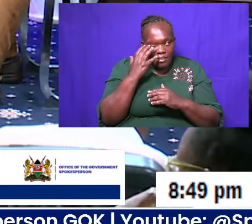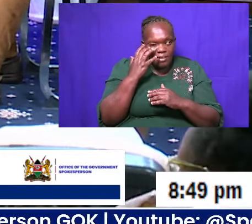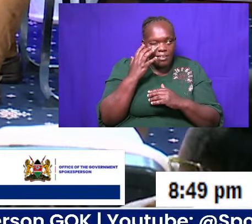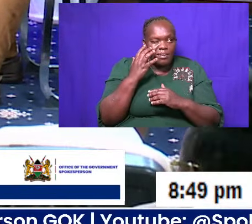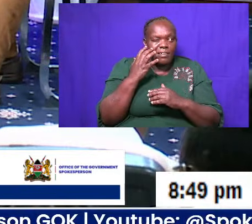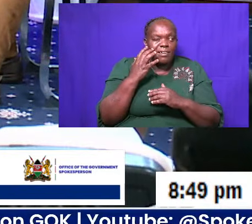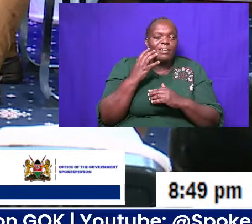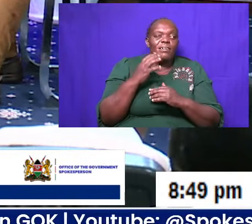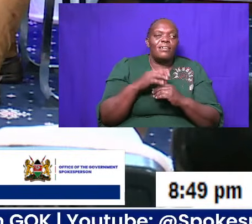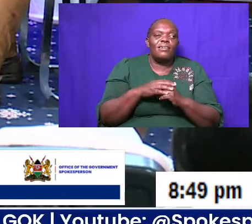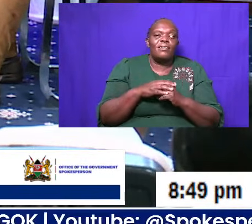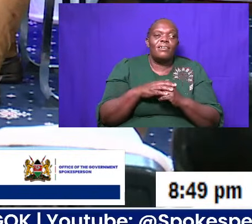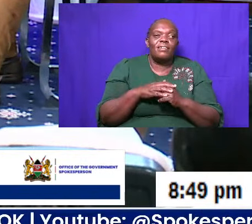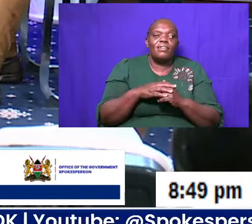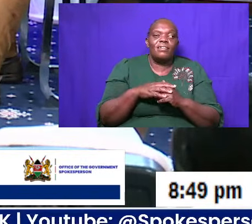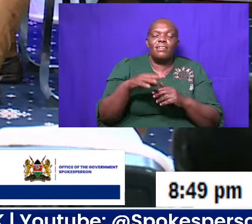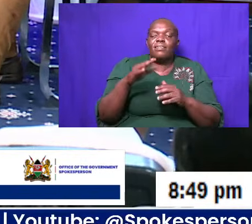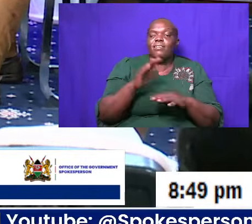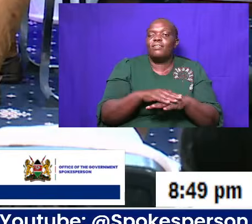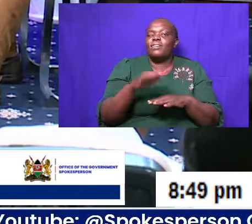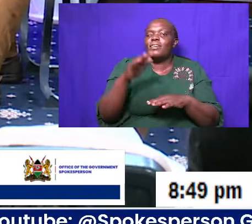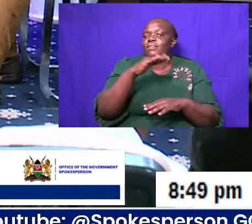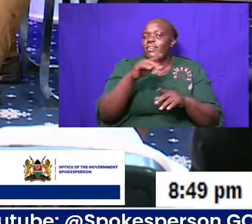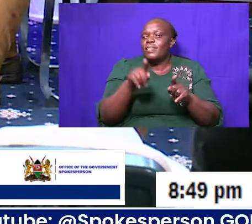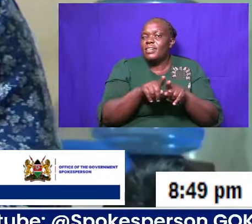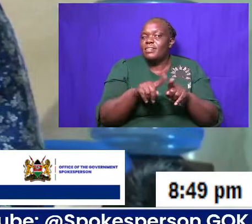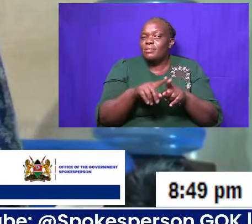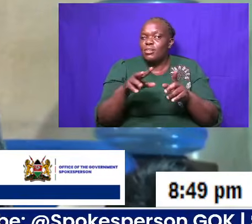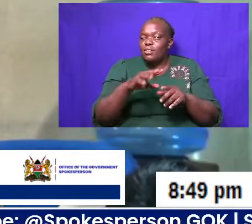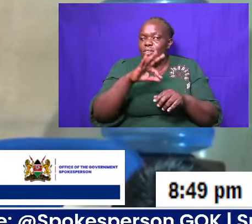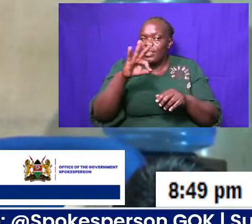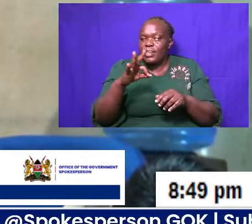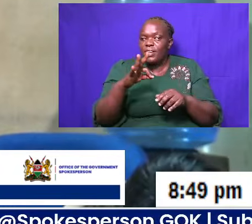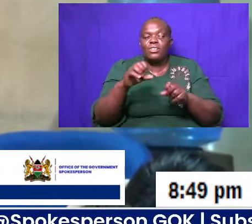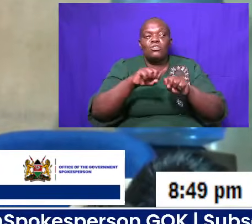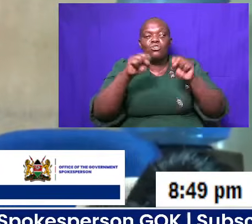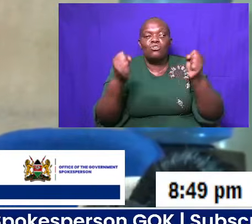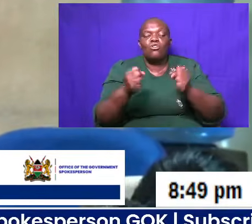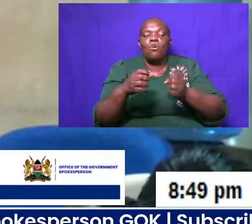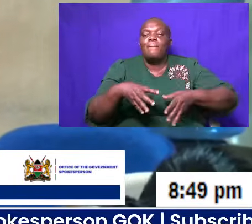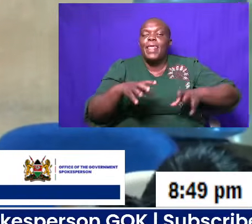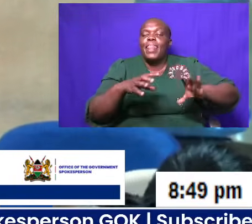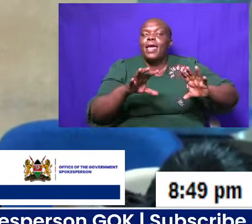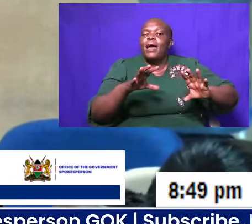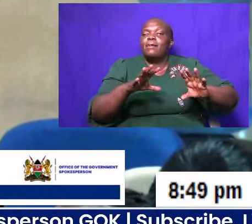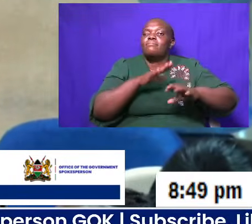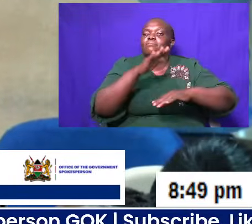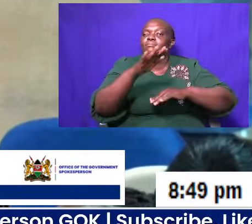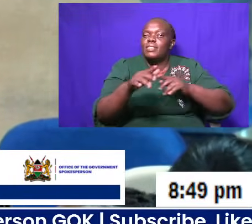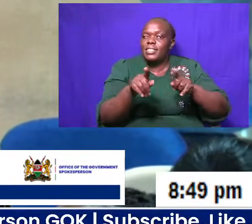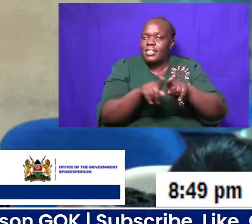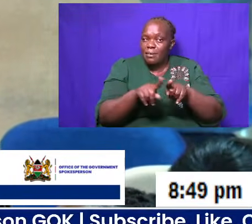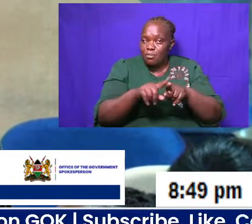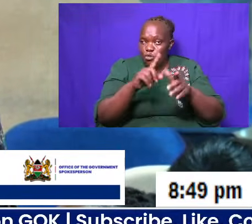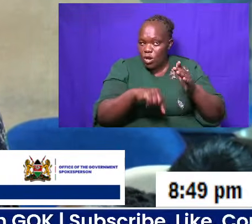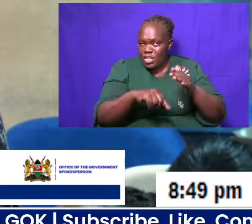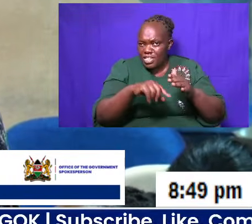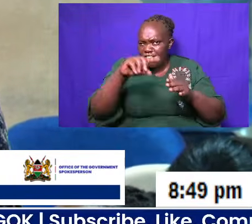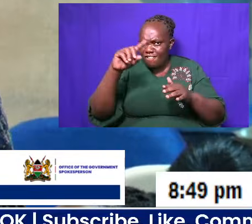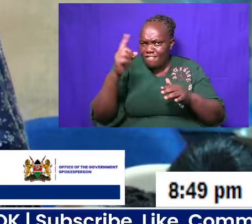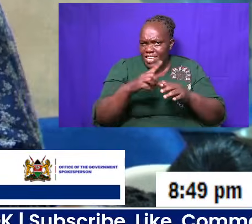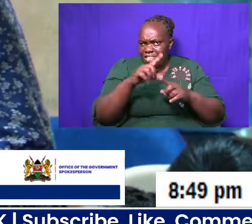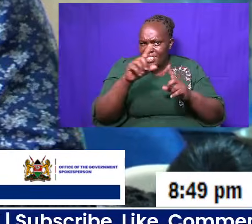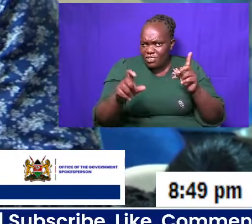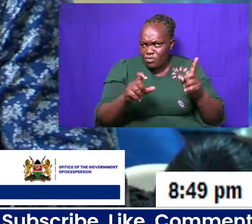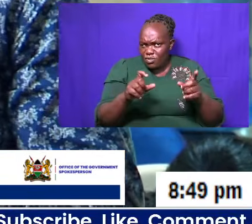3 questions only. Good evening, Daktari. There are some 3 questions from our social media platforms, but in Kiswahili. The first question, tume